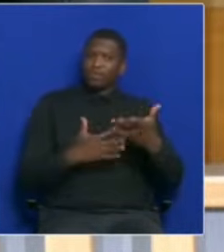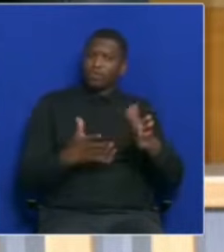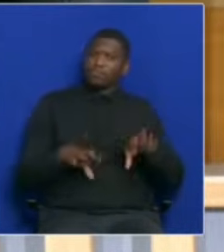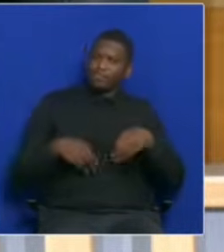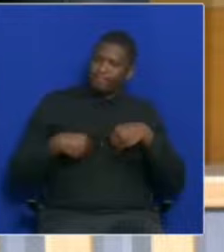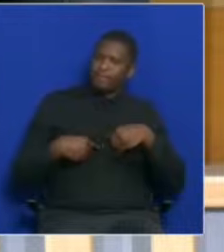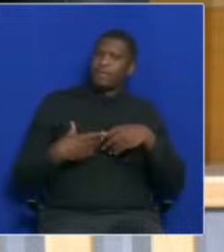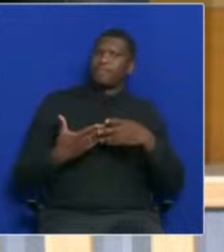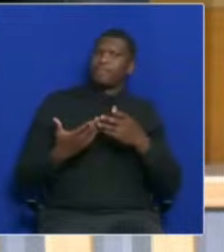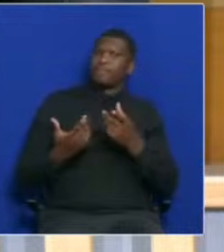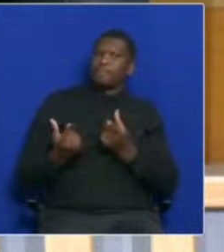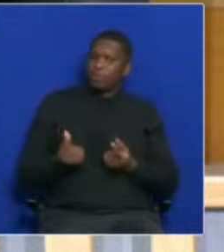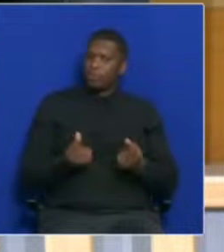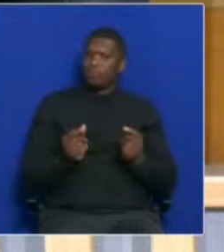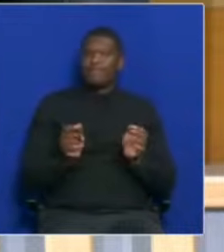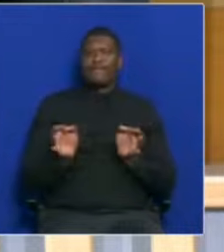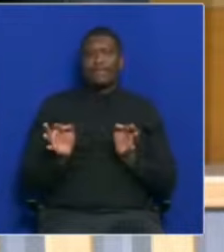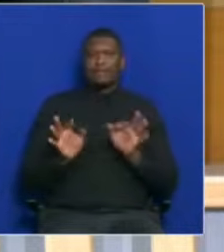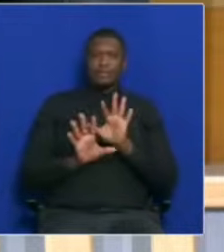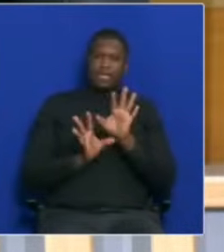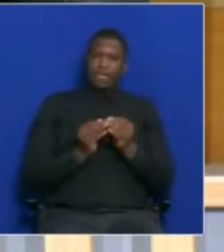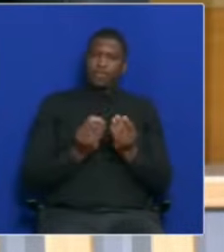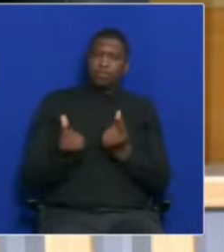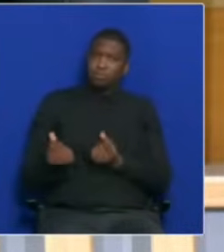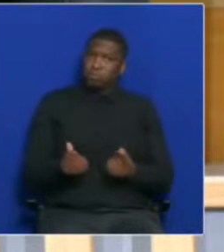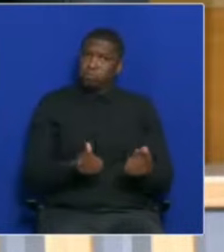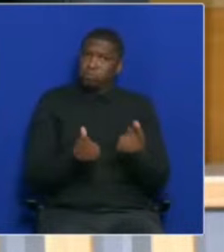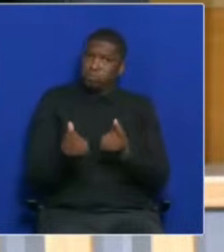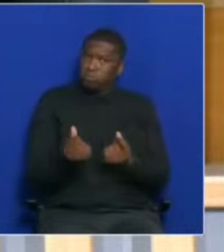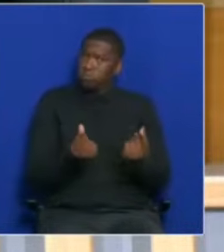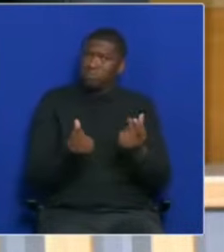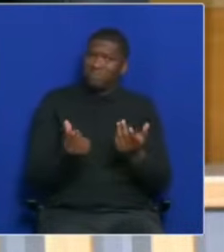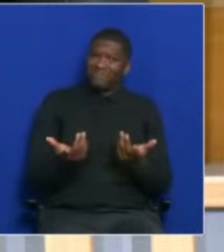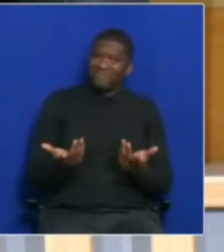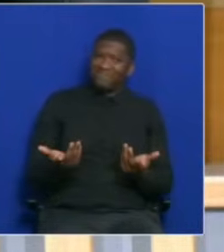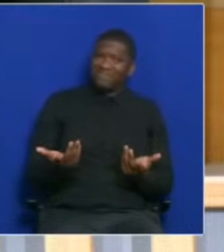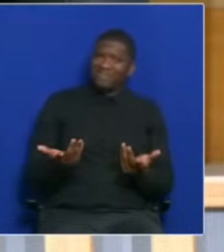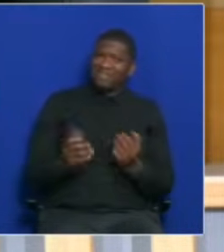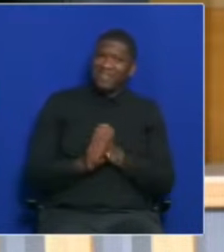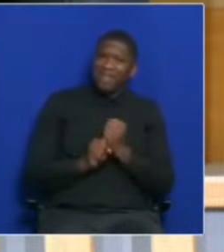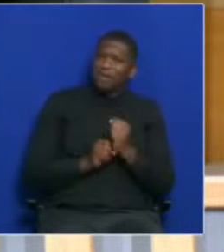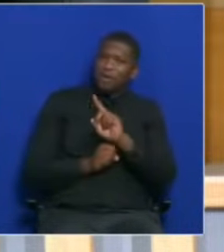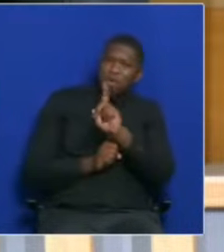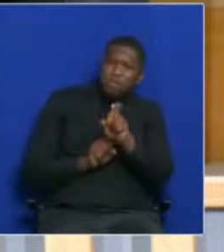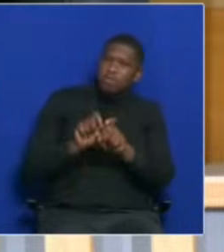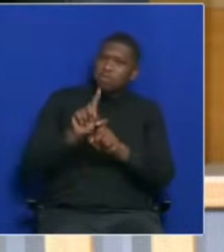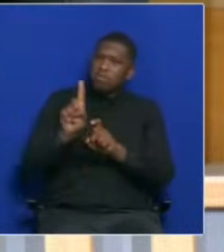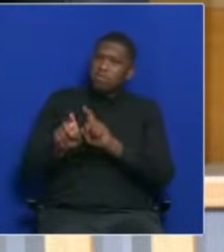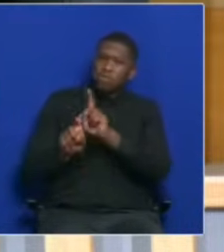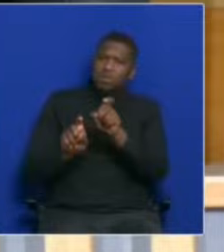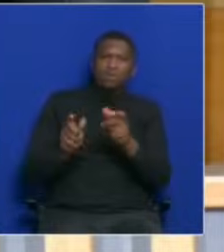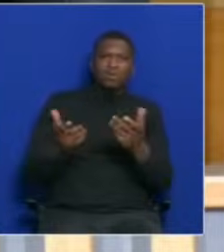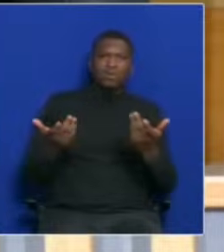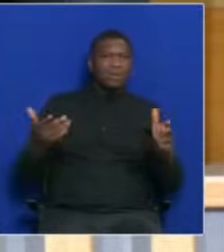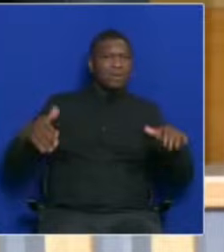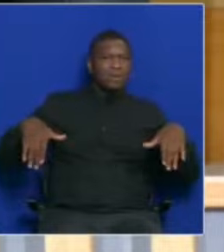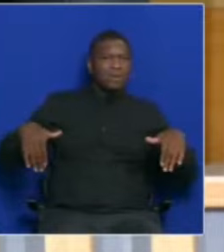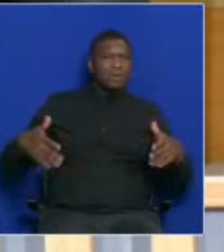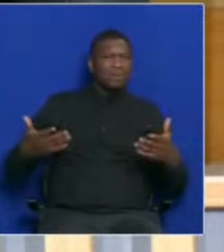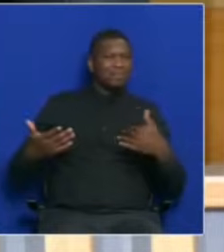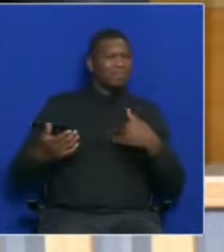facilitate without asking any questions. I don't understand